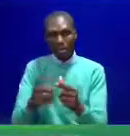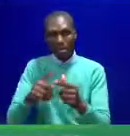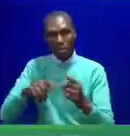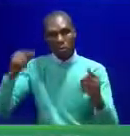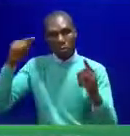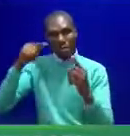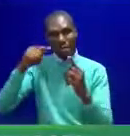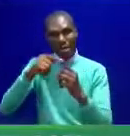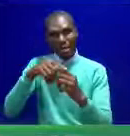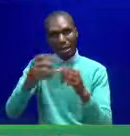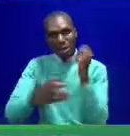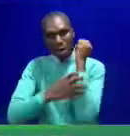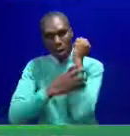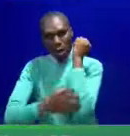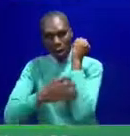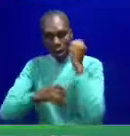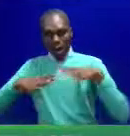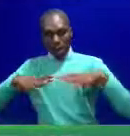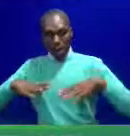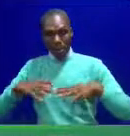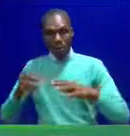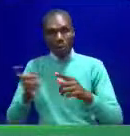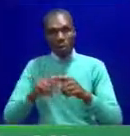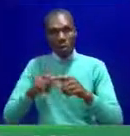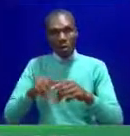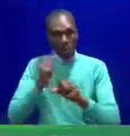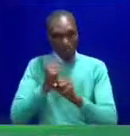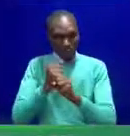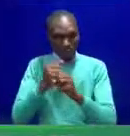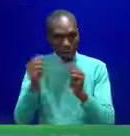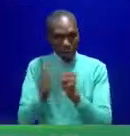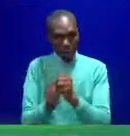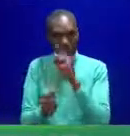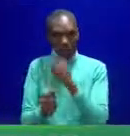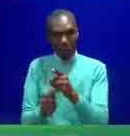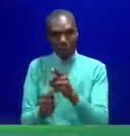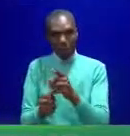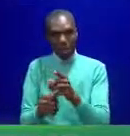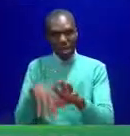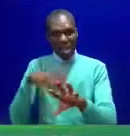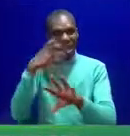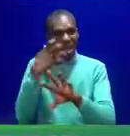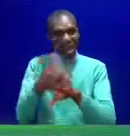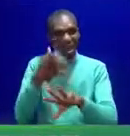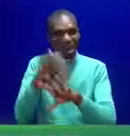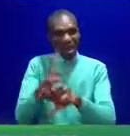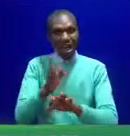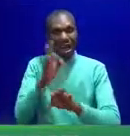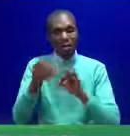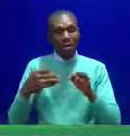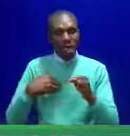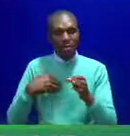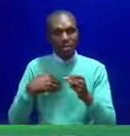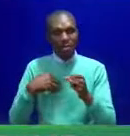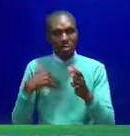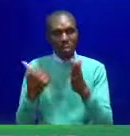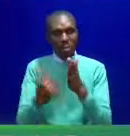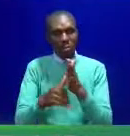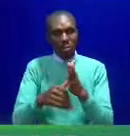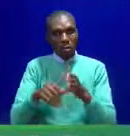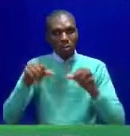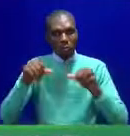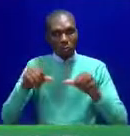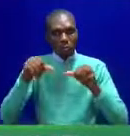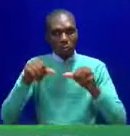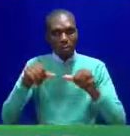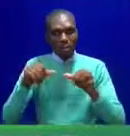SMEs. This is something that you need to run with it. It is always difficult when you are facing multiple shocks that are persistent because they